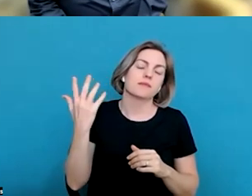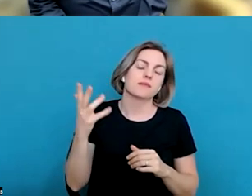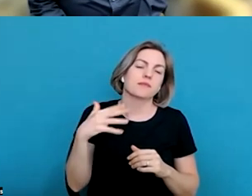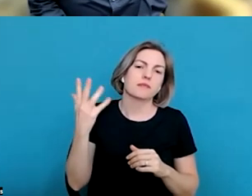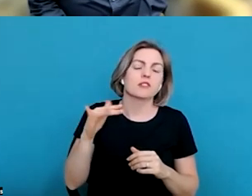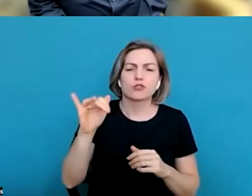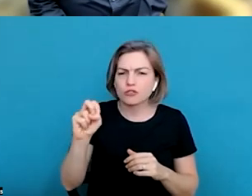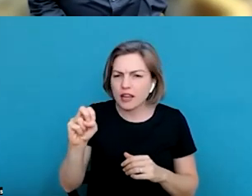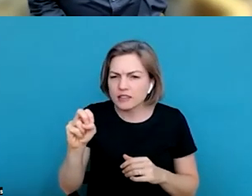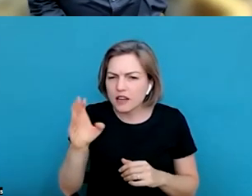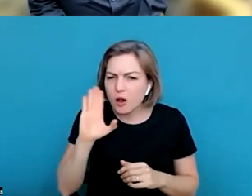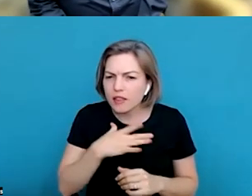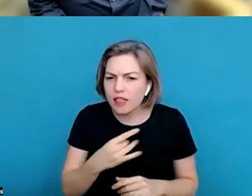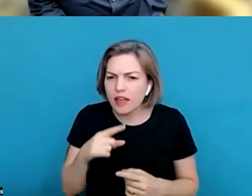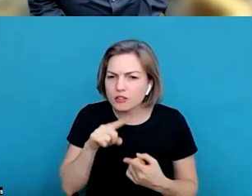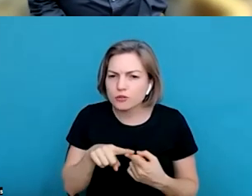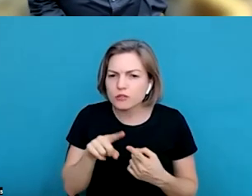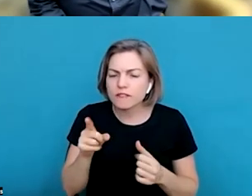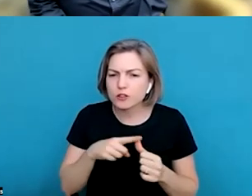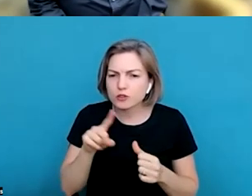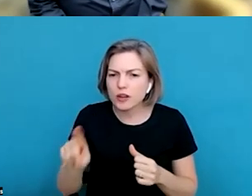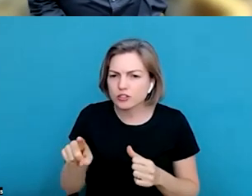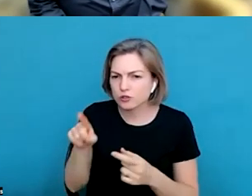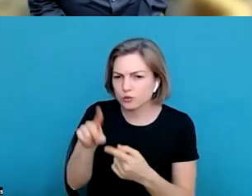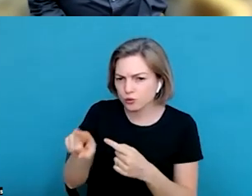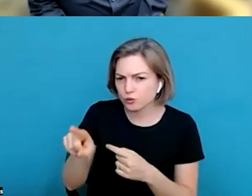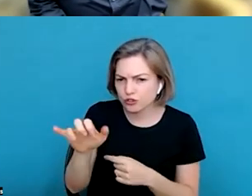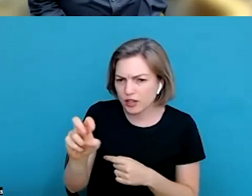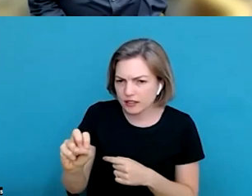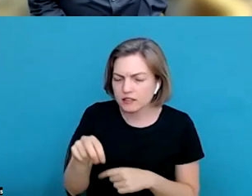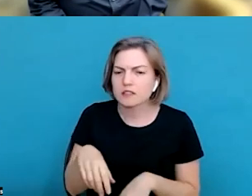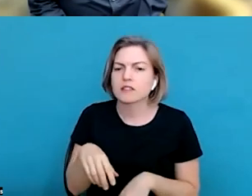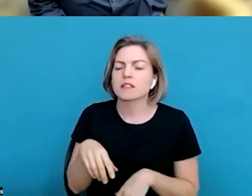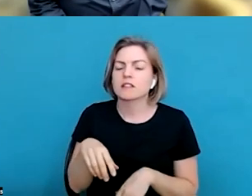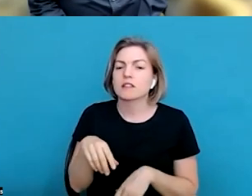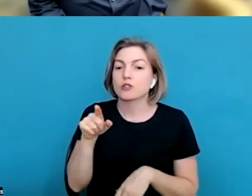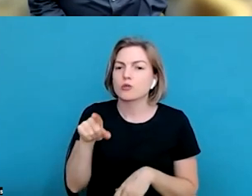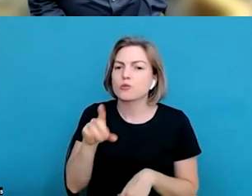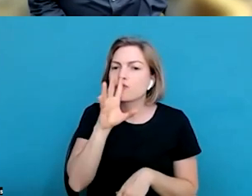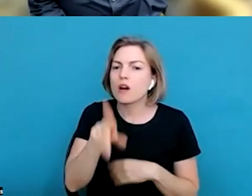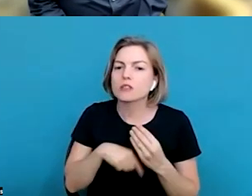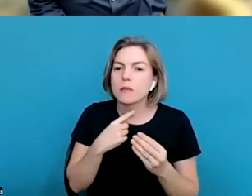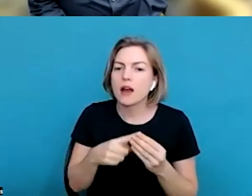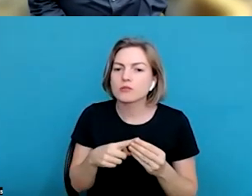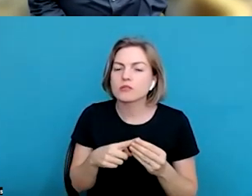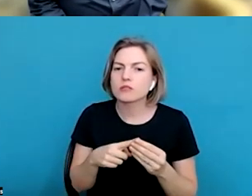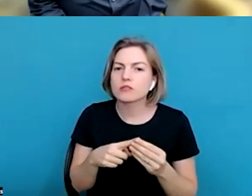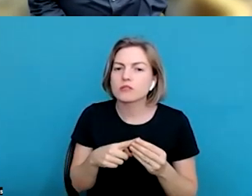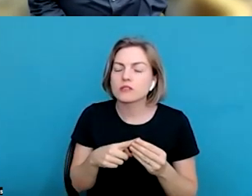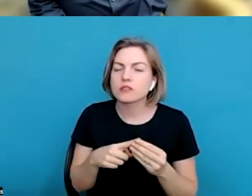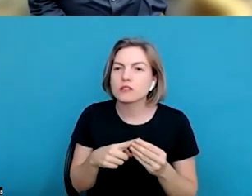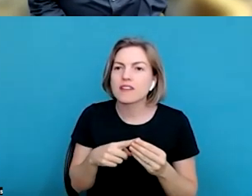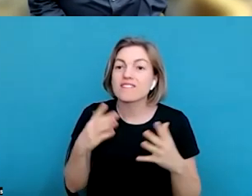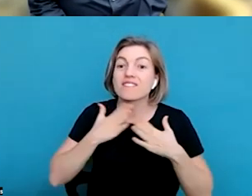Jen, I would like to first question back to you is you had talked about the